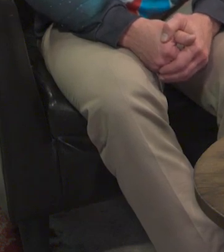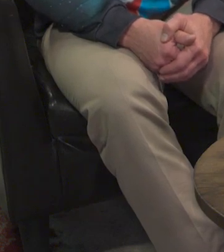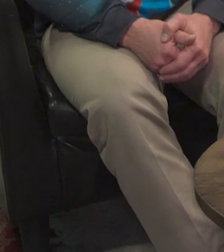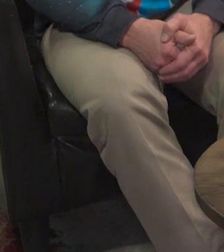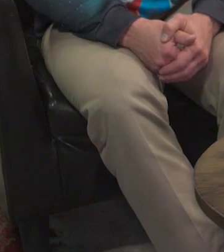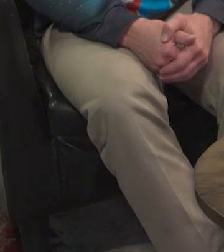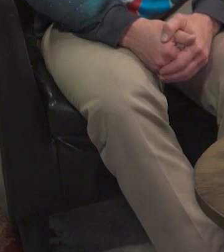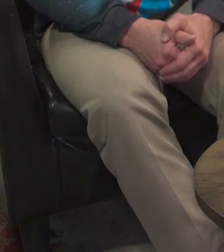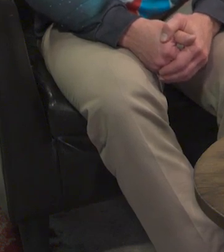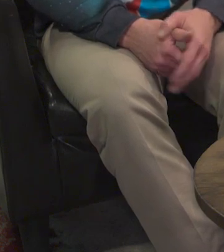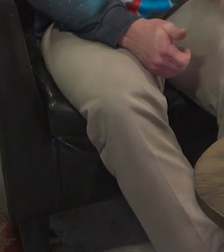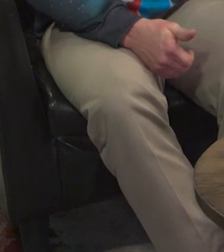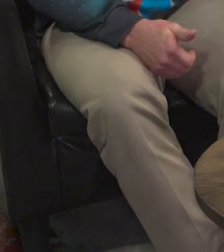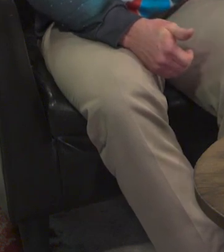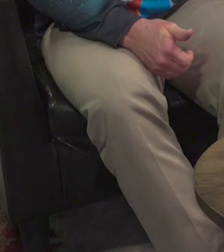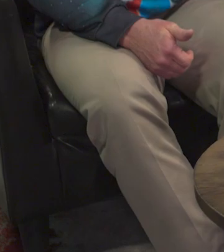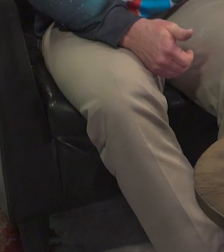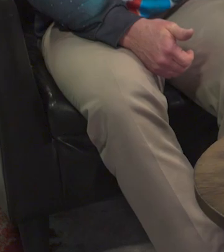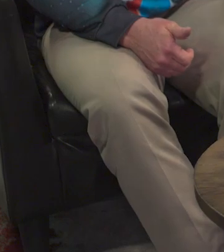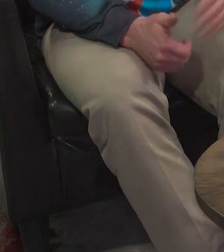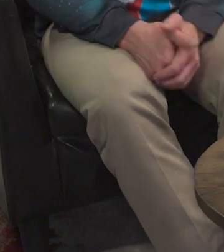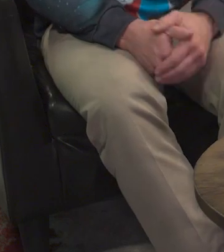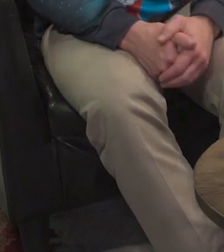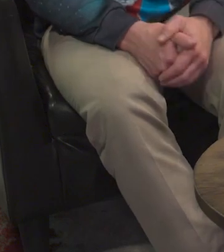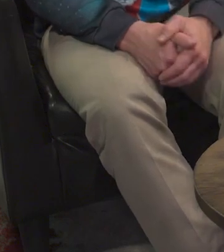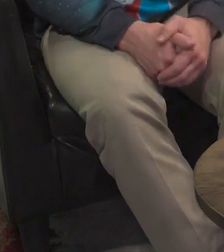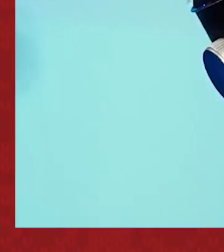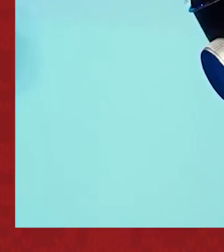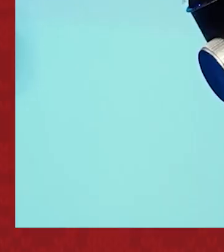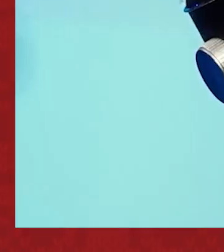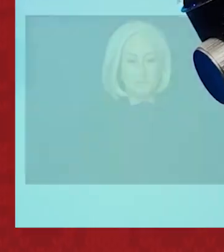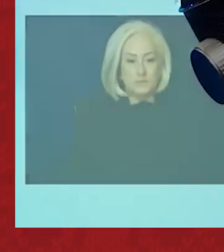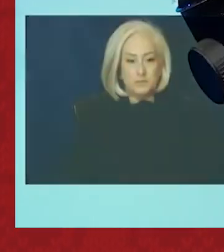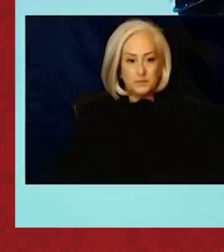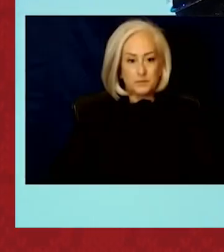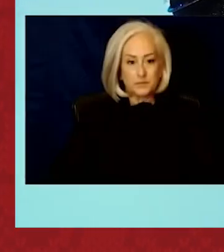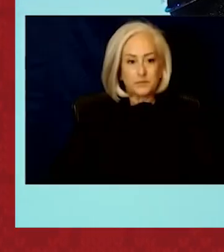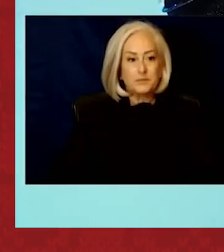you on Wednesday, January 4th. Happy holidays.